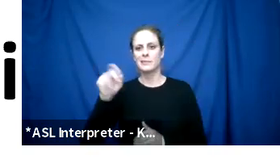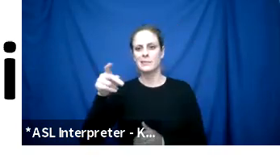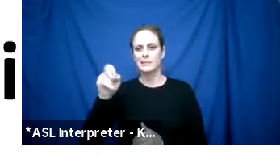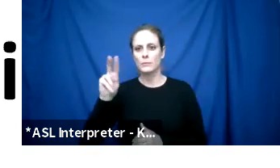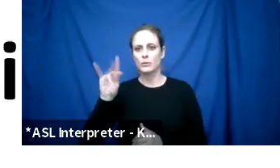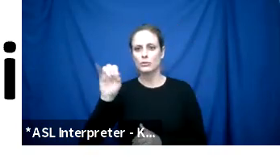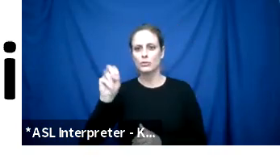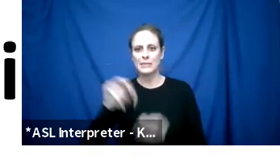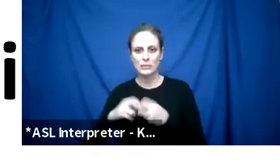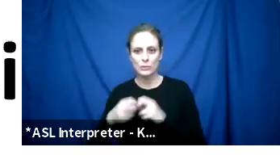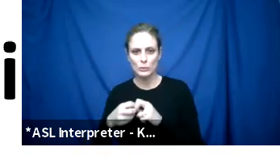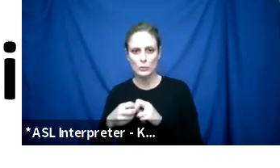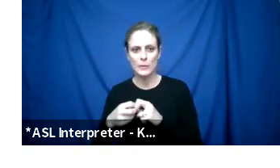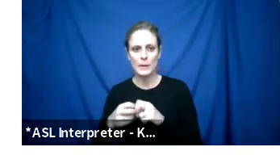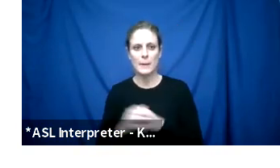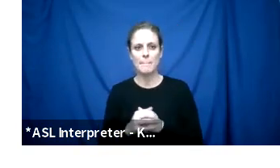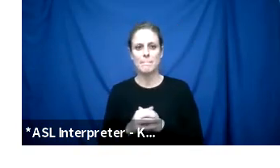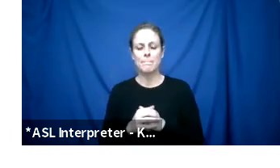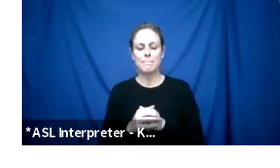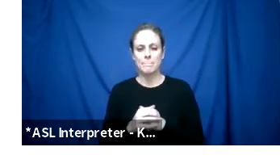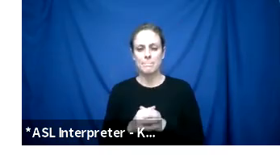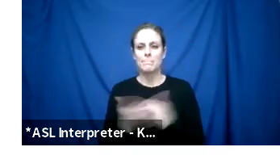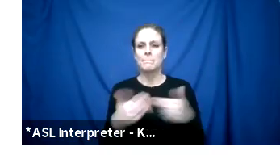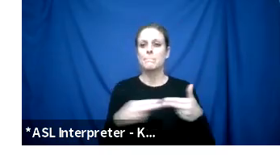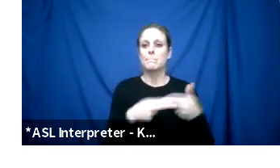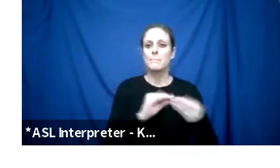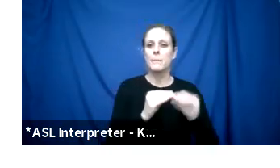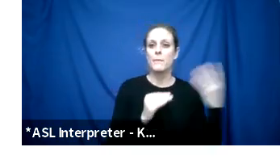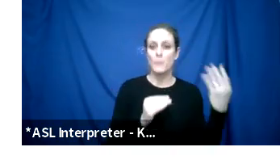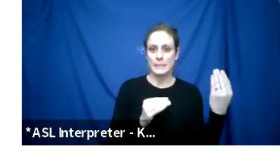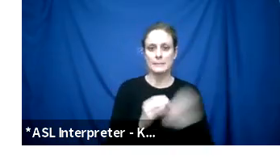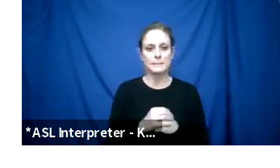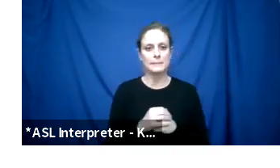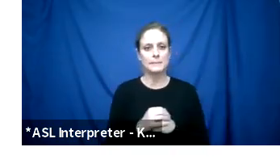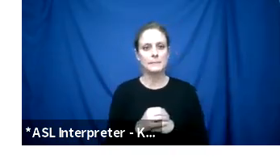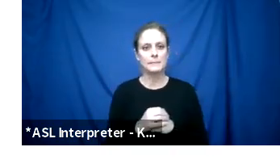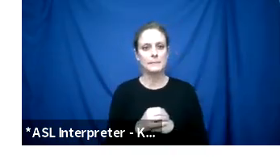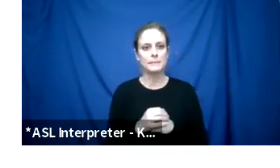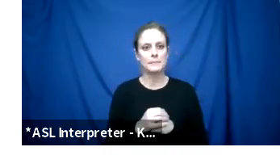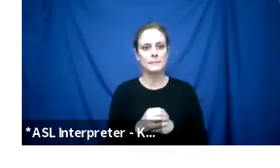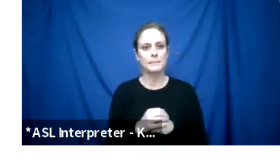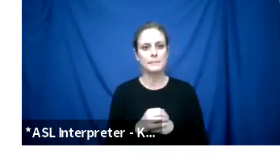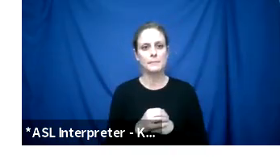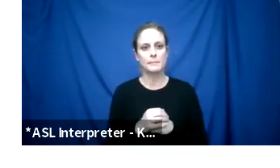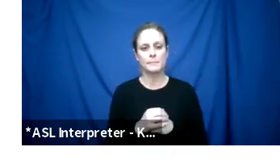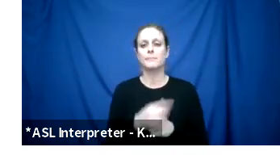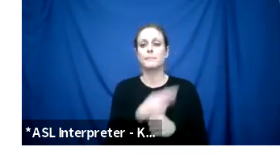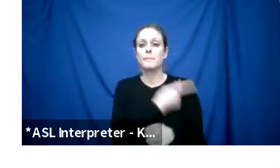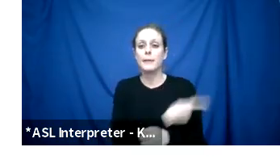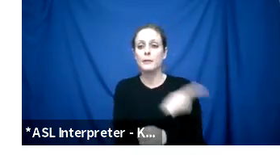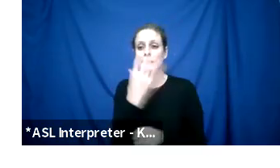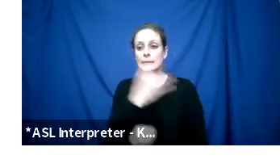Okay, so let's move on to the next slide, slide number 14, and talk a little bit about patient sleeping rooms